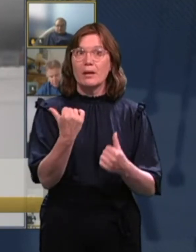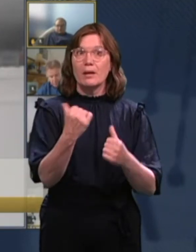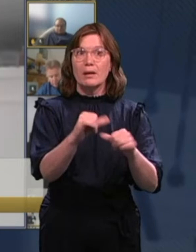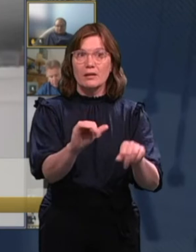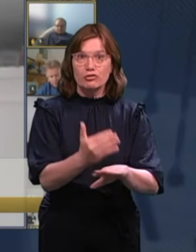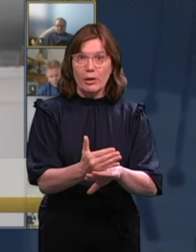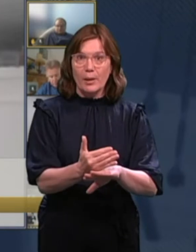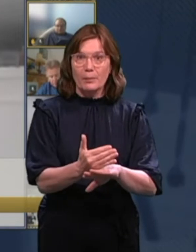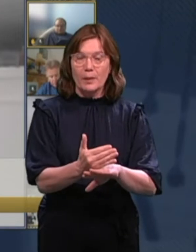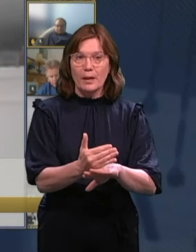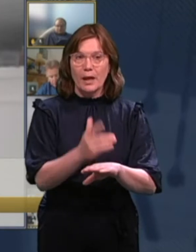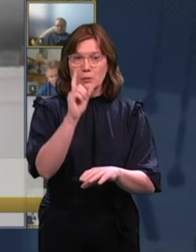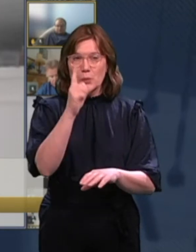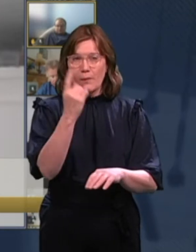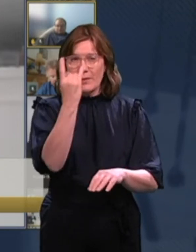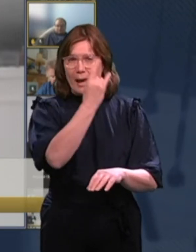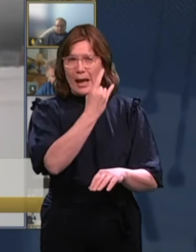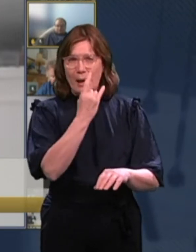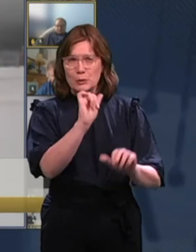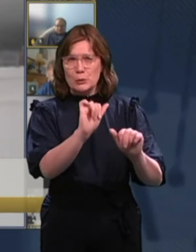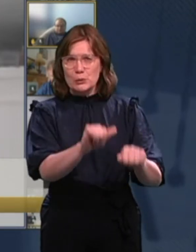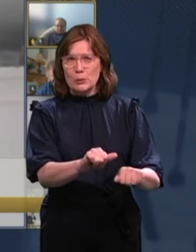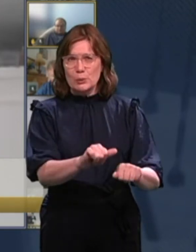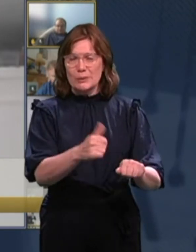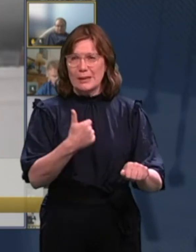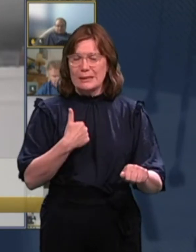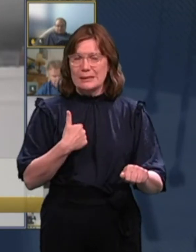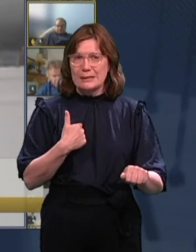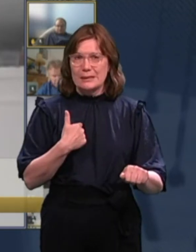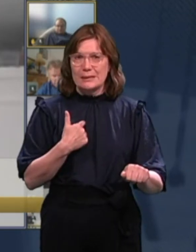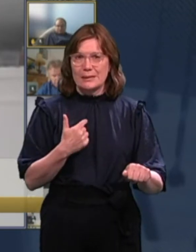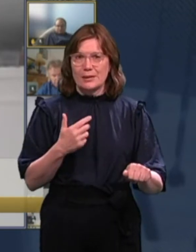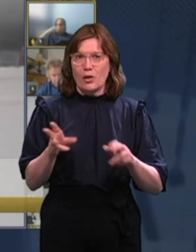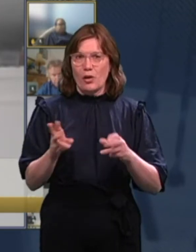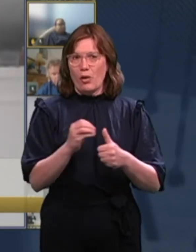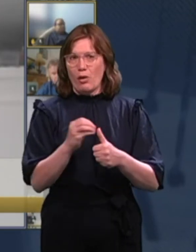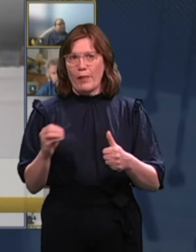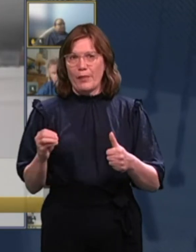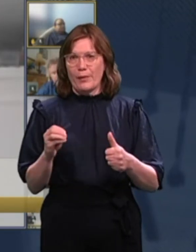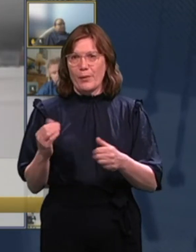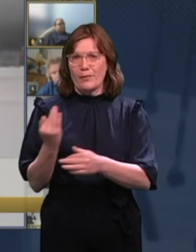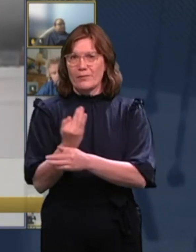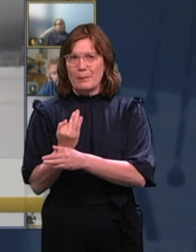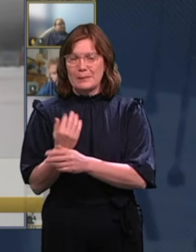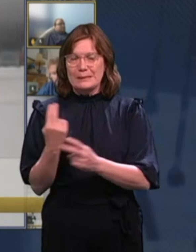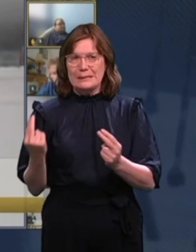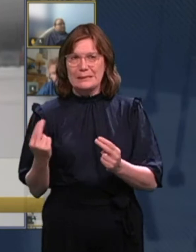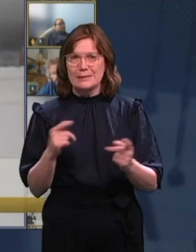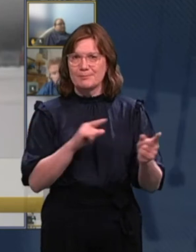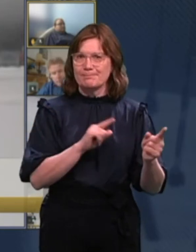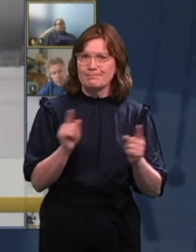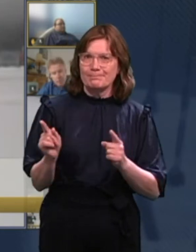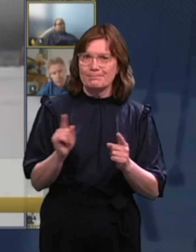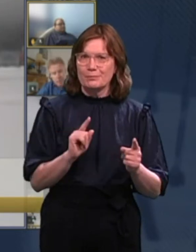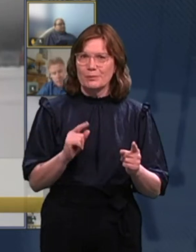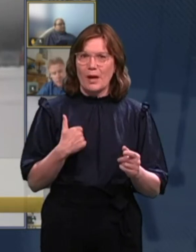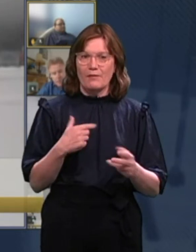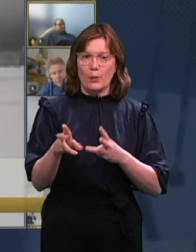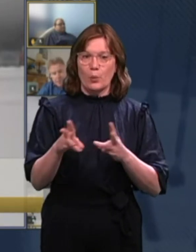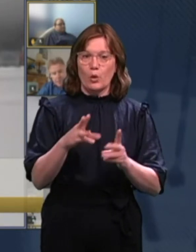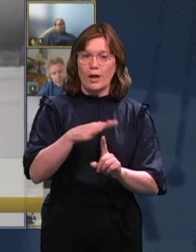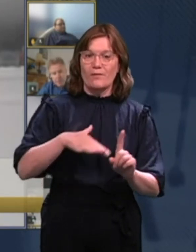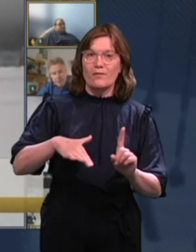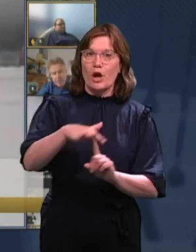know if the hours are going to be the best or the work environment is going to be titled to